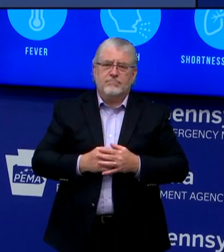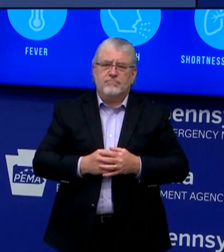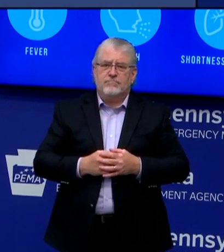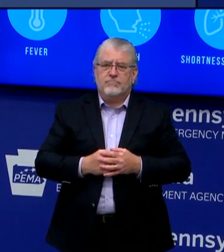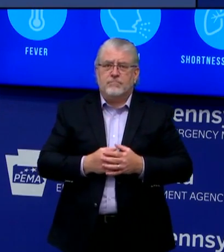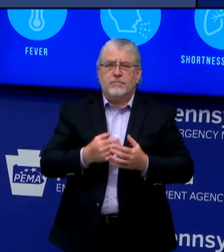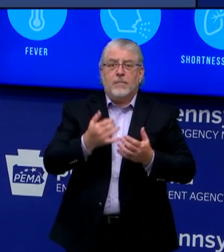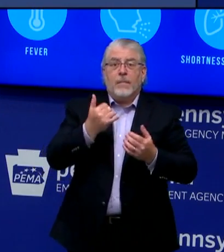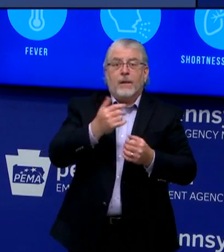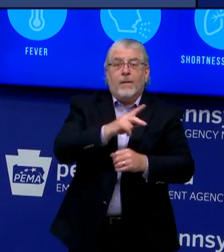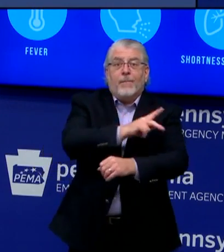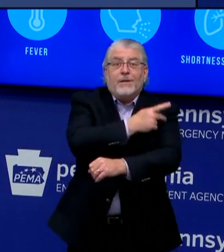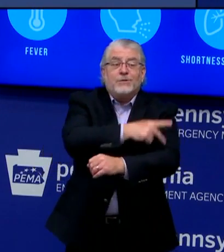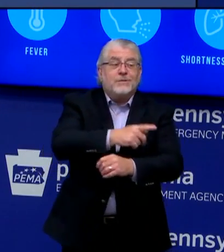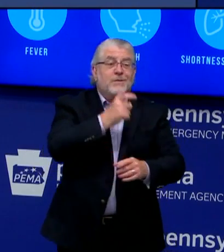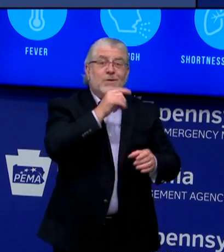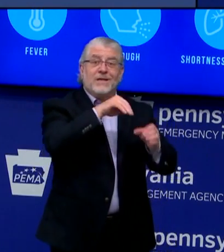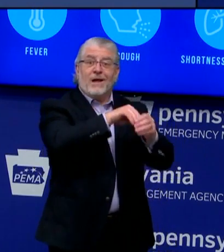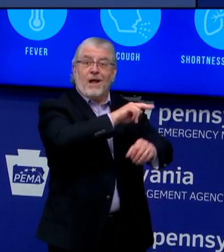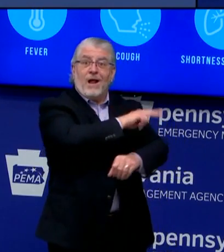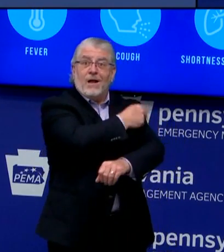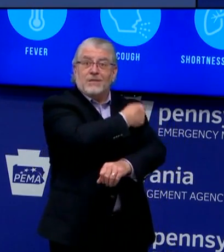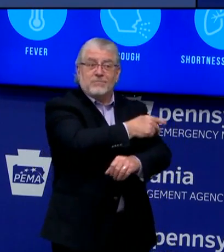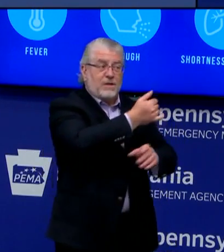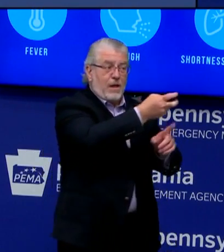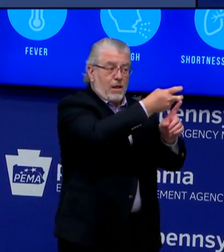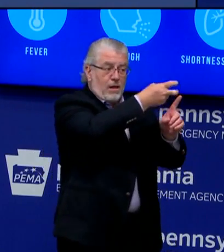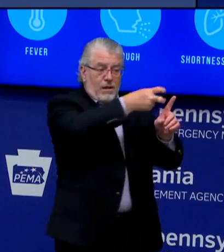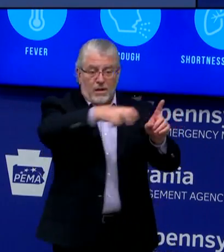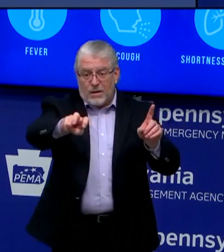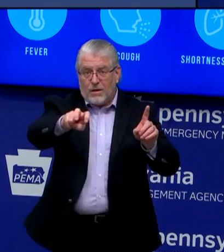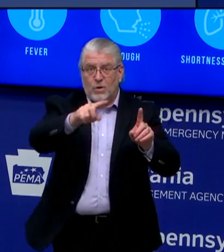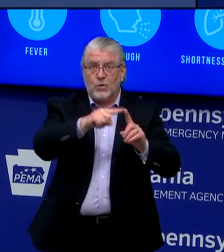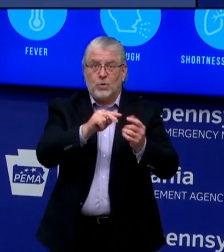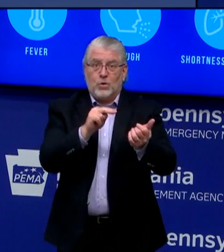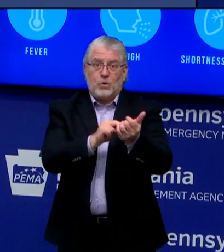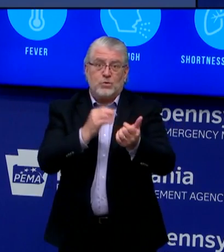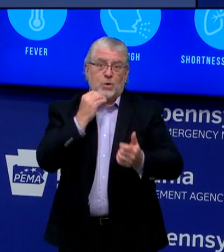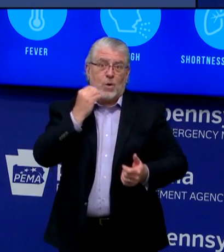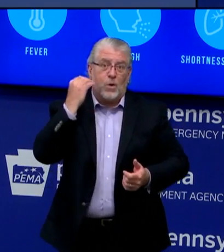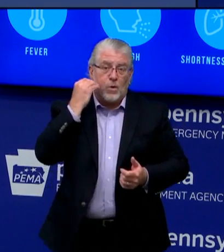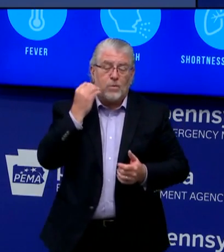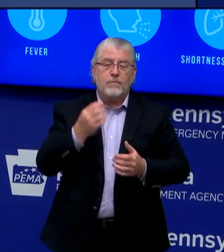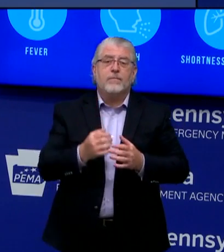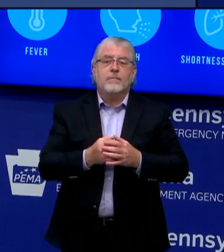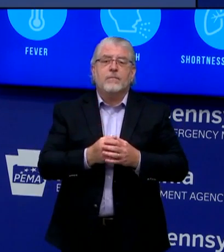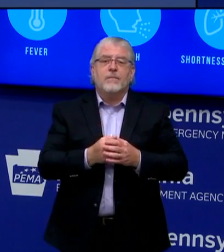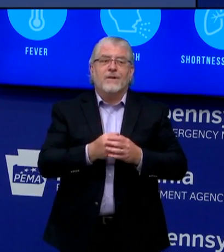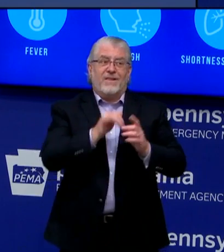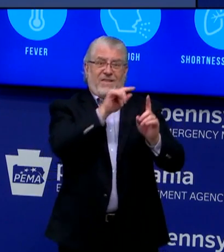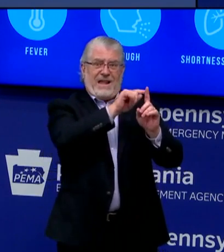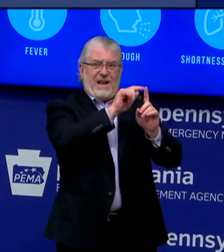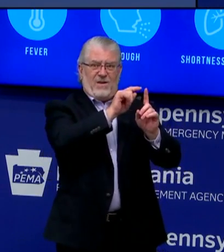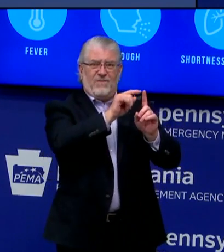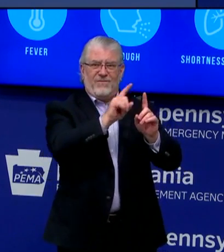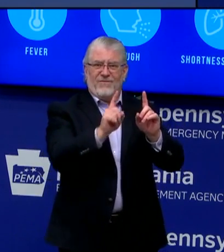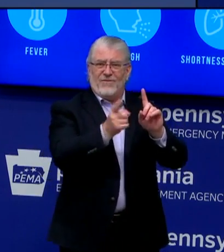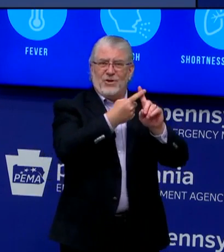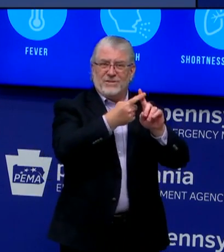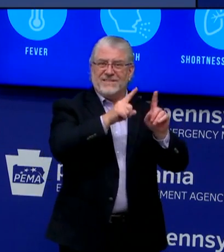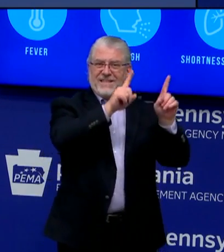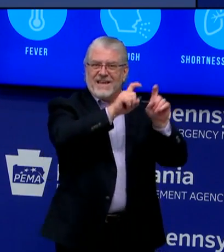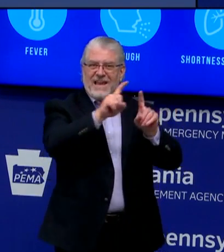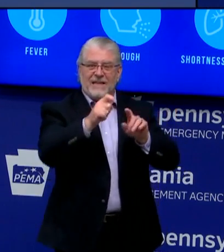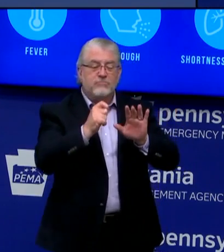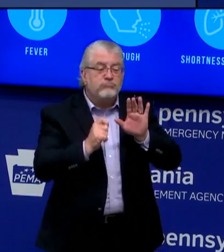home before a patient can return to that facility from a hospital, they must be tested for COVID-19. This will